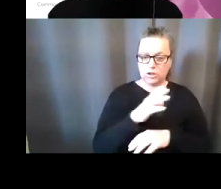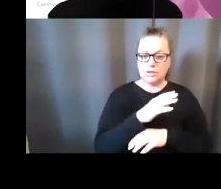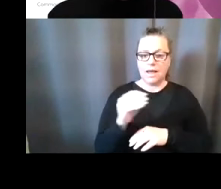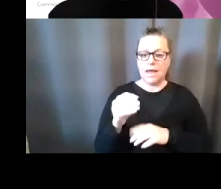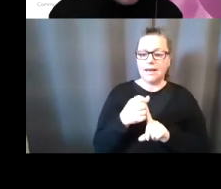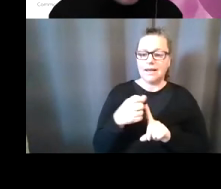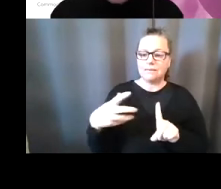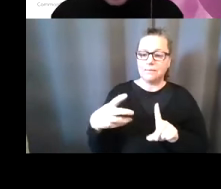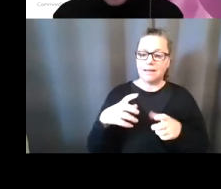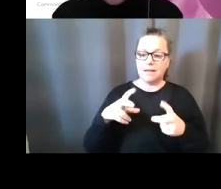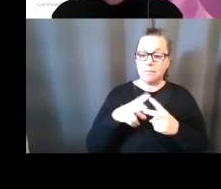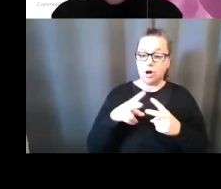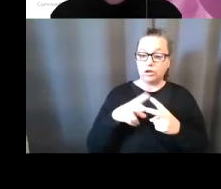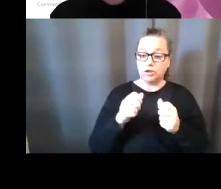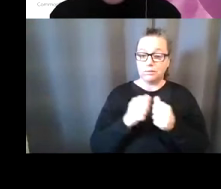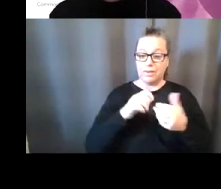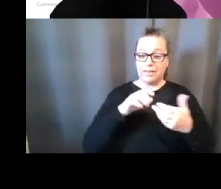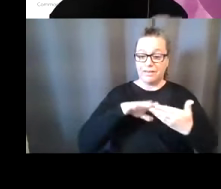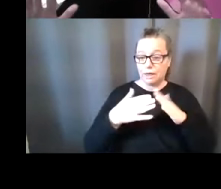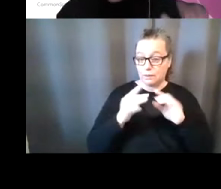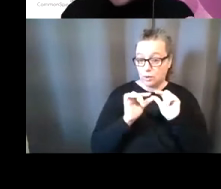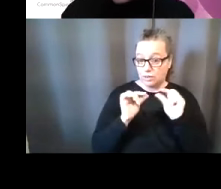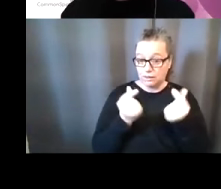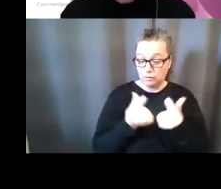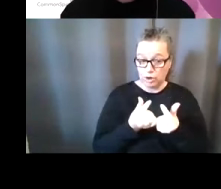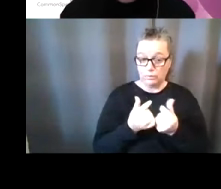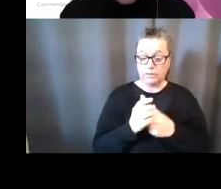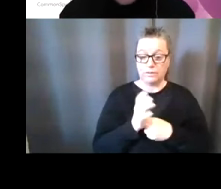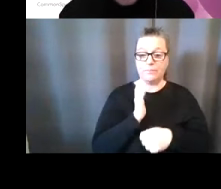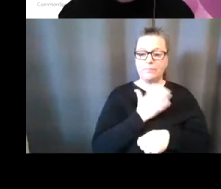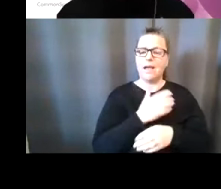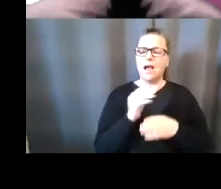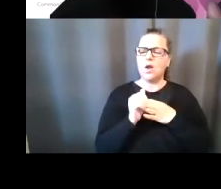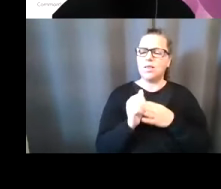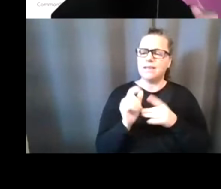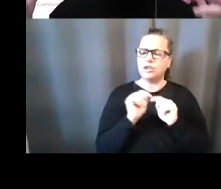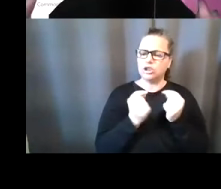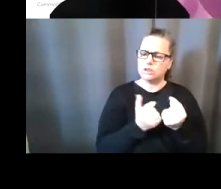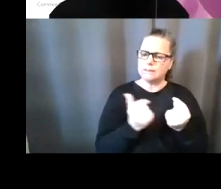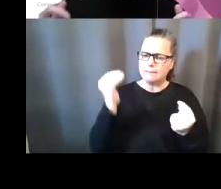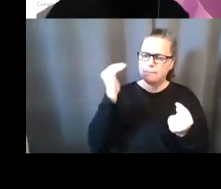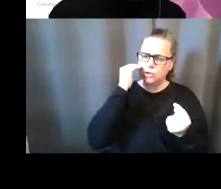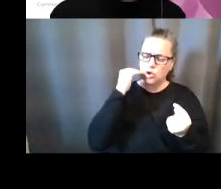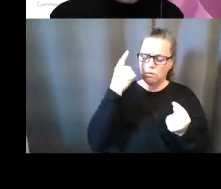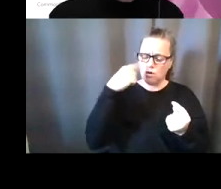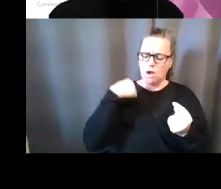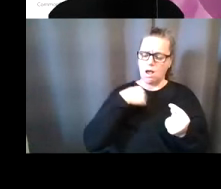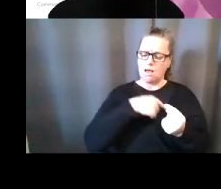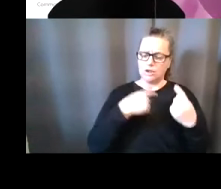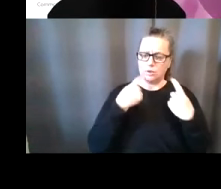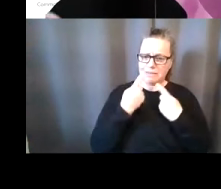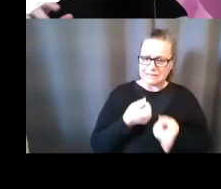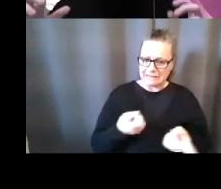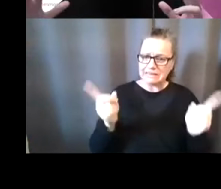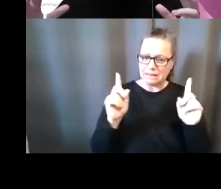expanding partnerships with community groups. Our leadership team knew that in order for us to be successful at achieving these